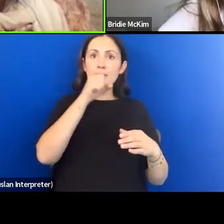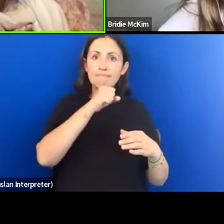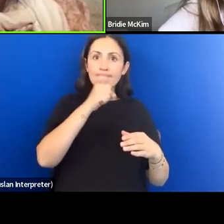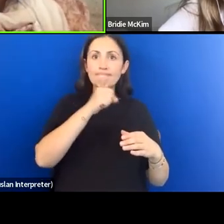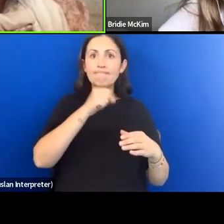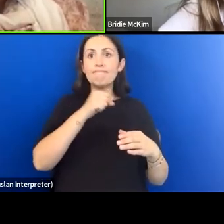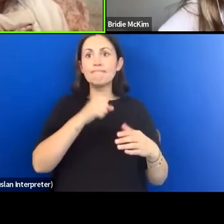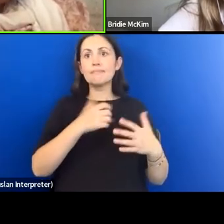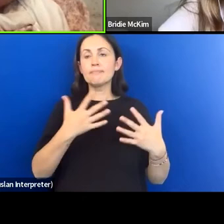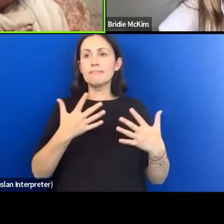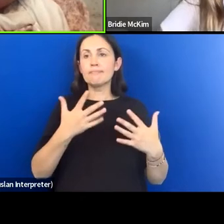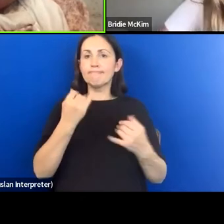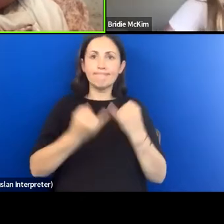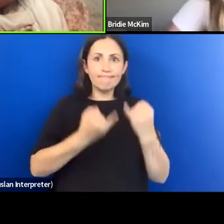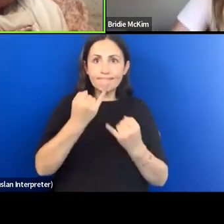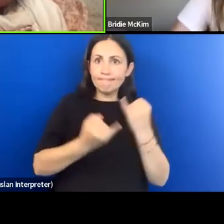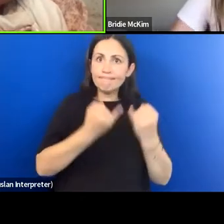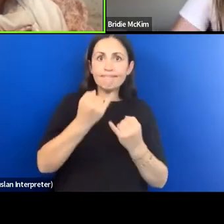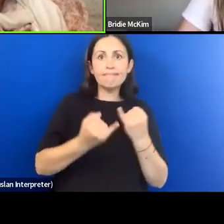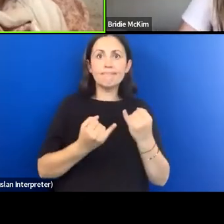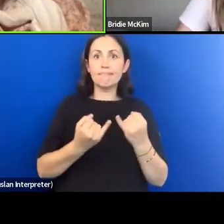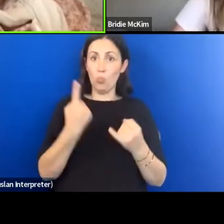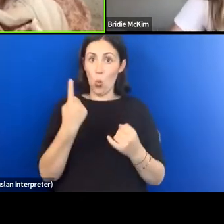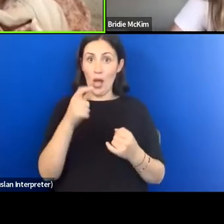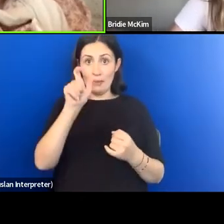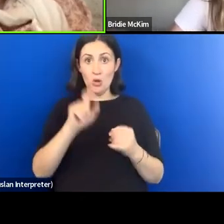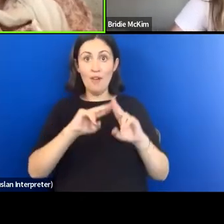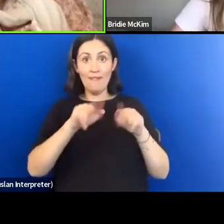with a disability. And I think that